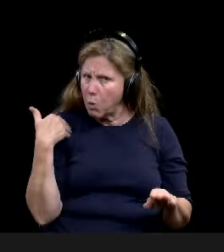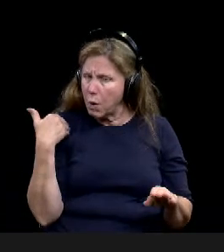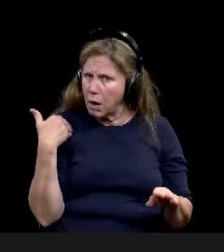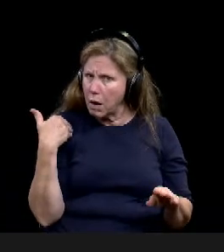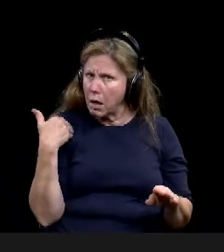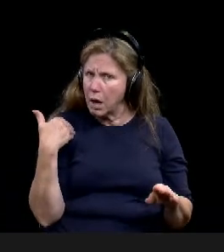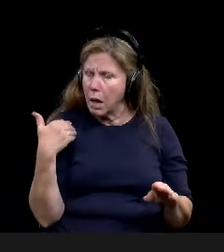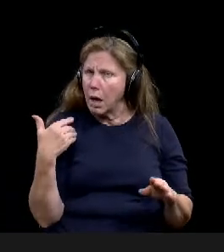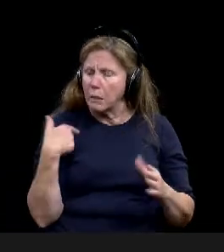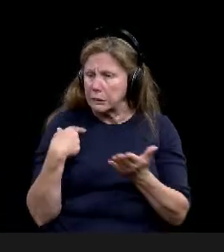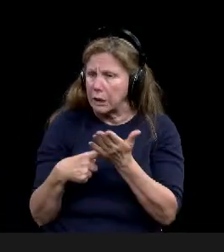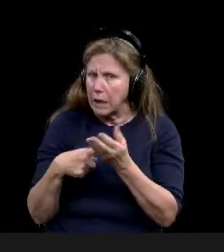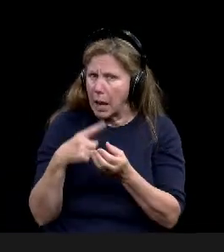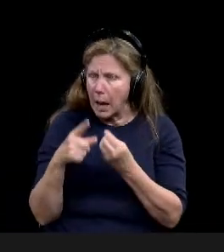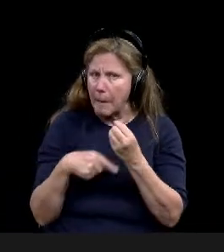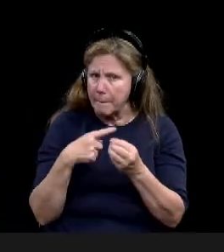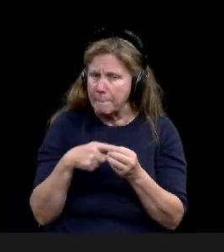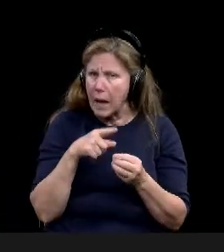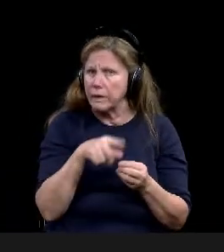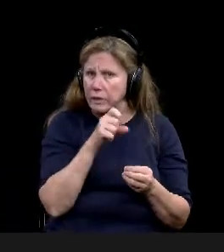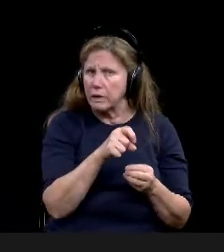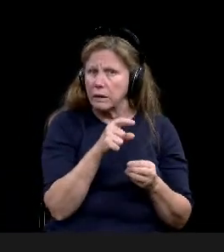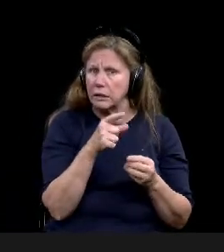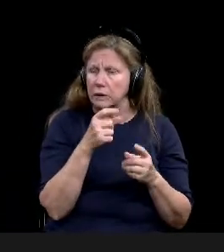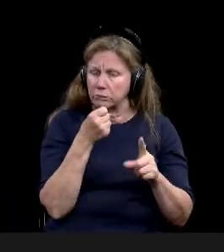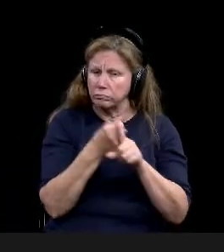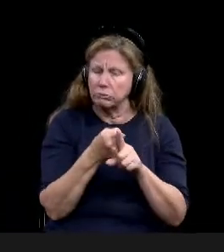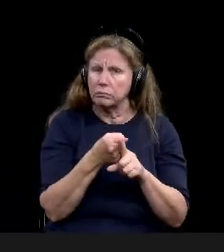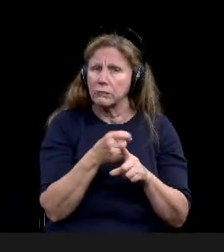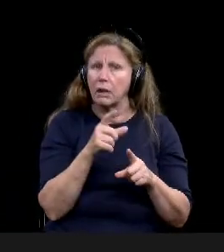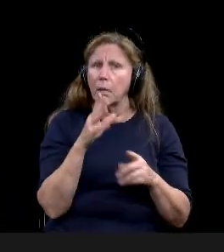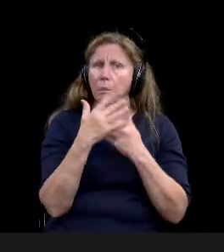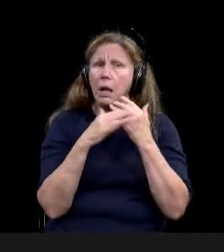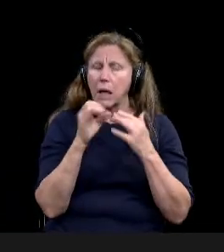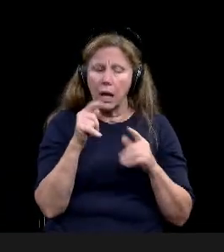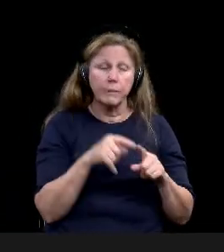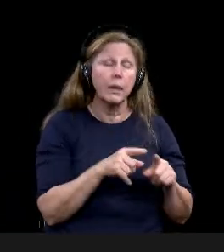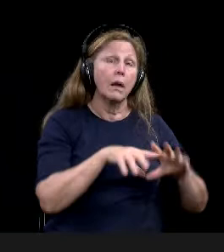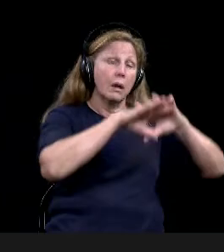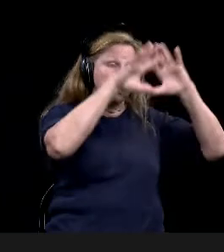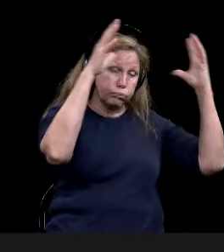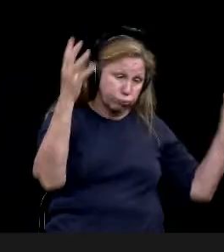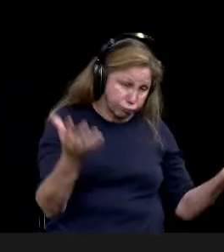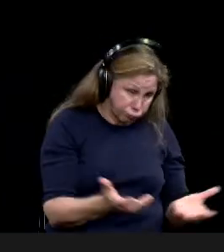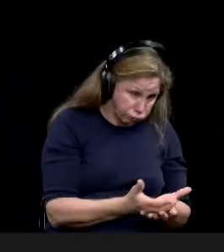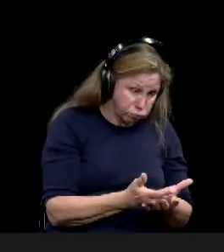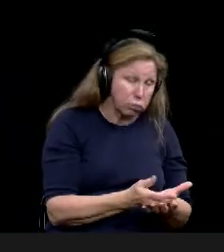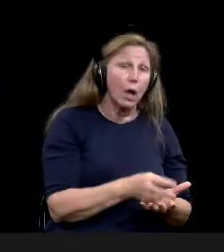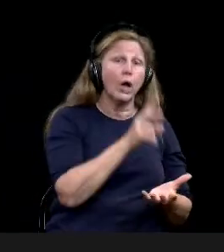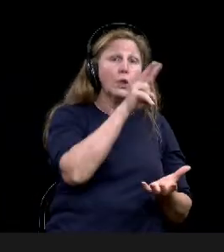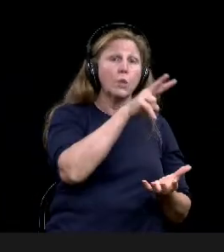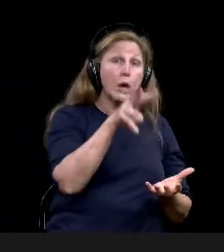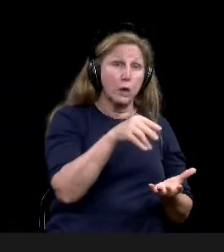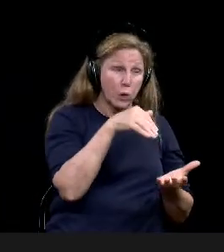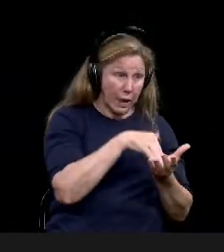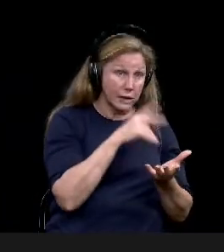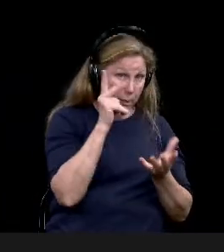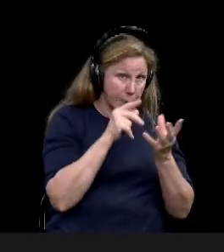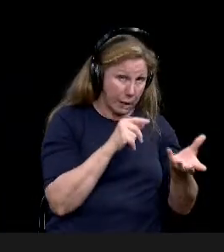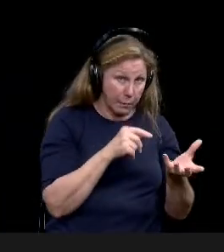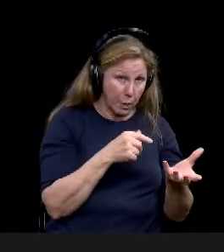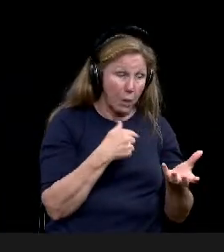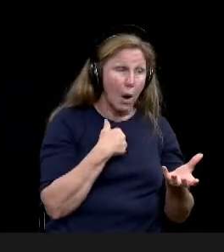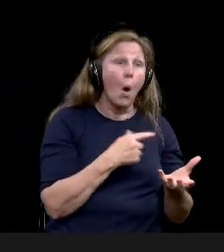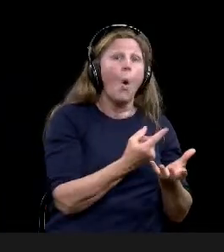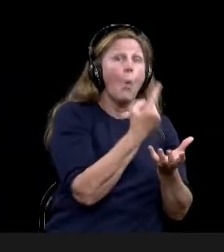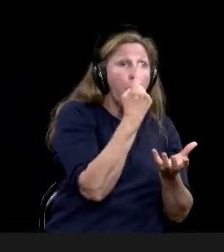COVID-19 will actually have a cerebral vein thrombosis. So that this blood clot in the brain that's created concern around the Johnson & Johnson